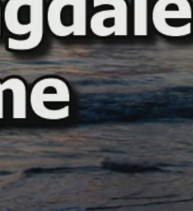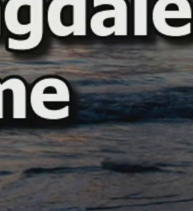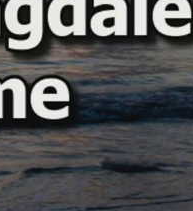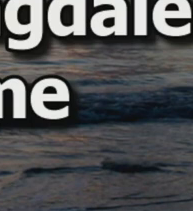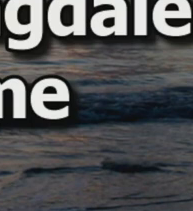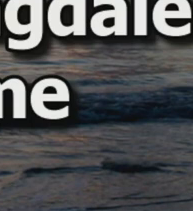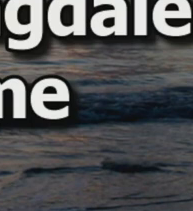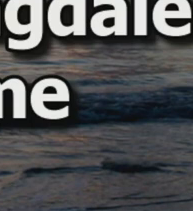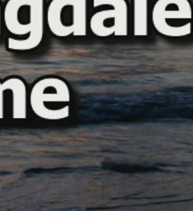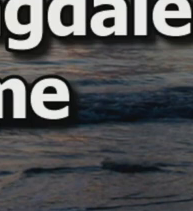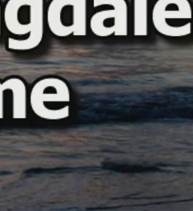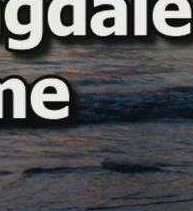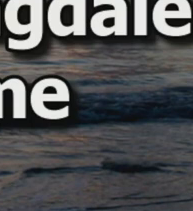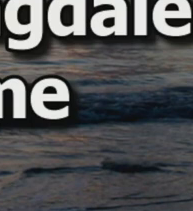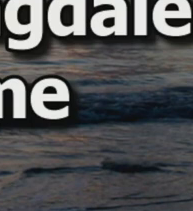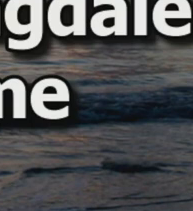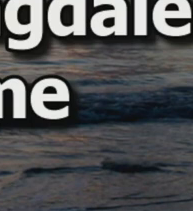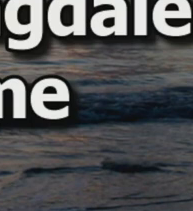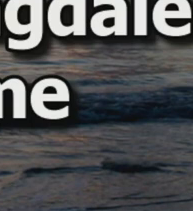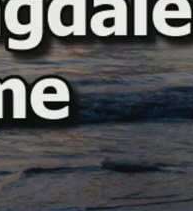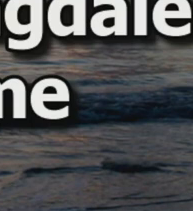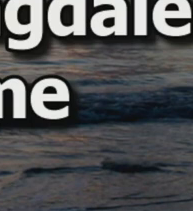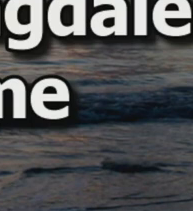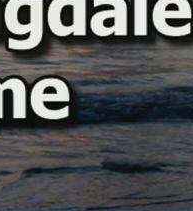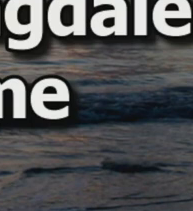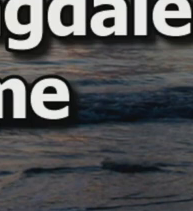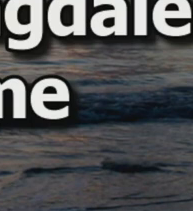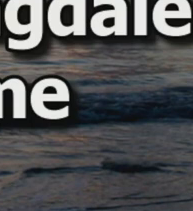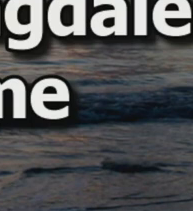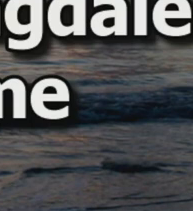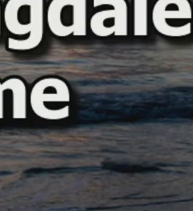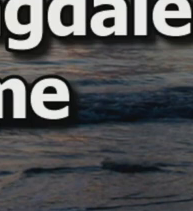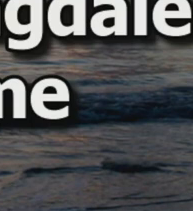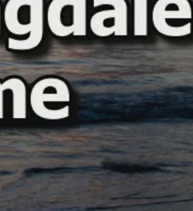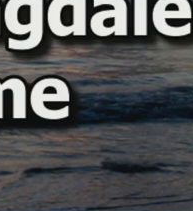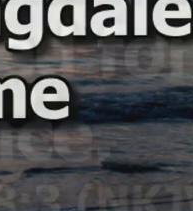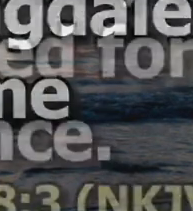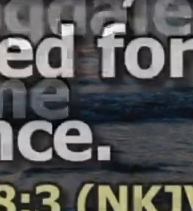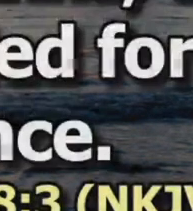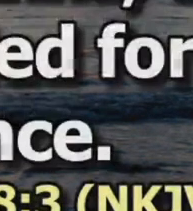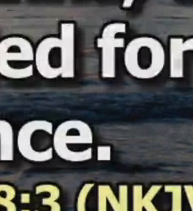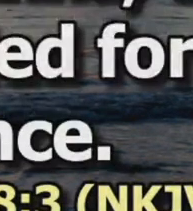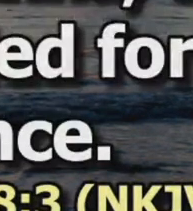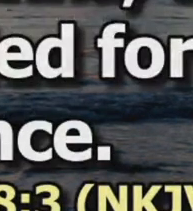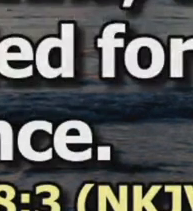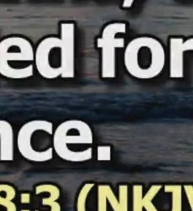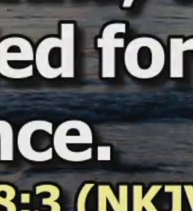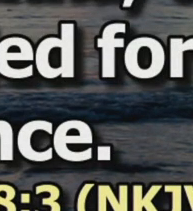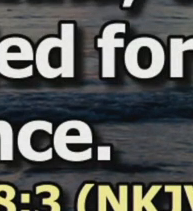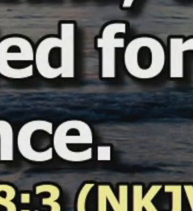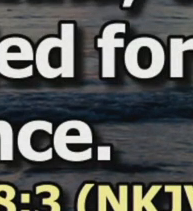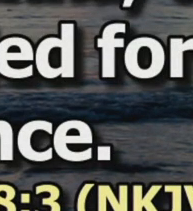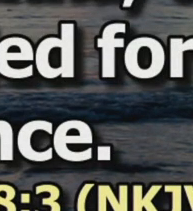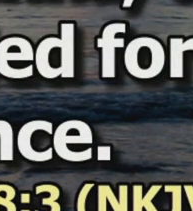na Magdalene. Out of whom had come 7 demons. Toka ambapo pepo saba walikuwa wametoka. Verse 3. And